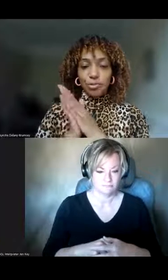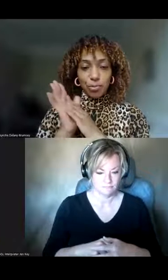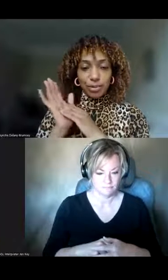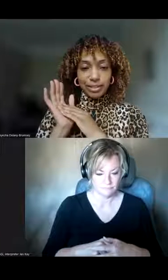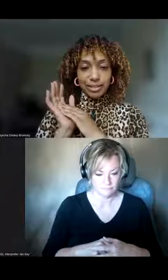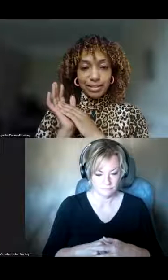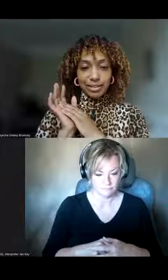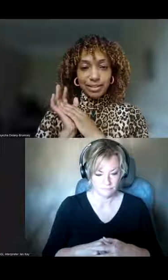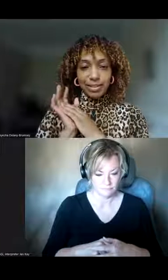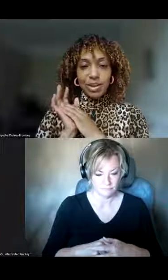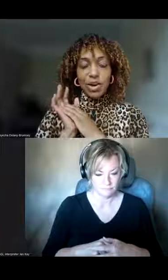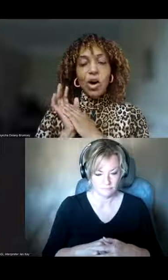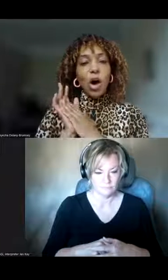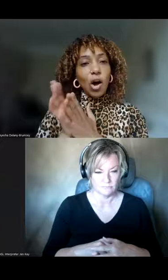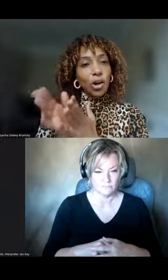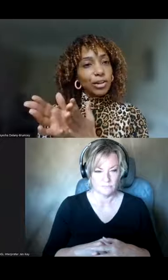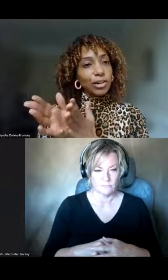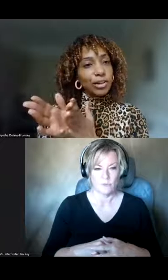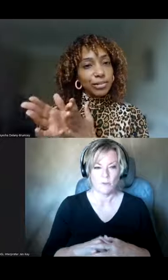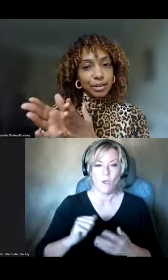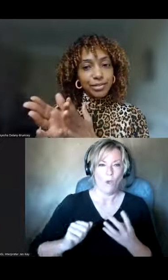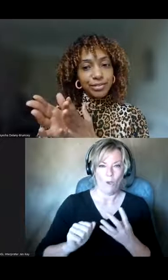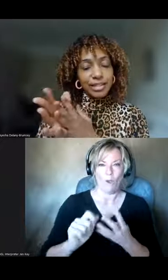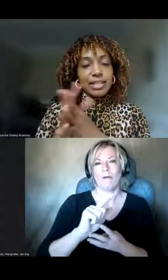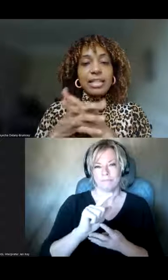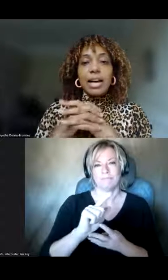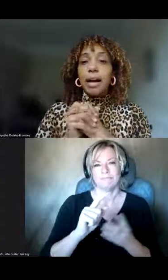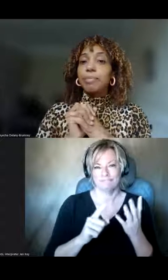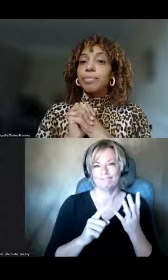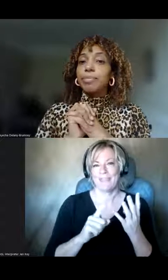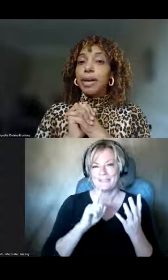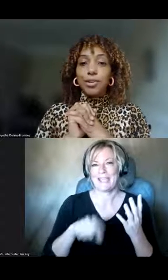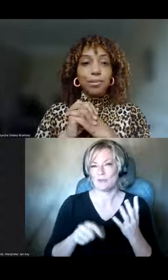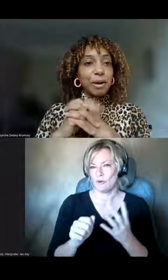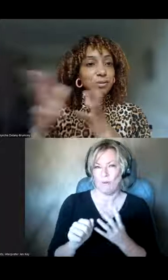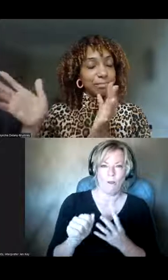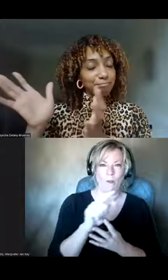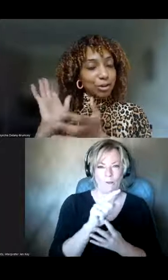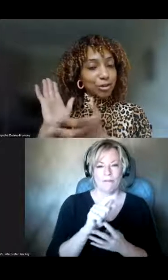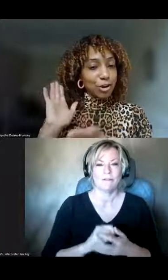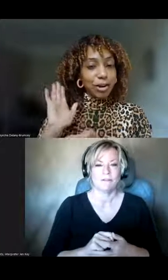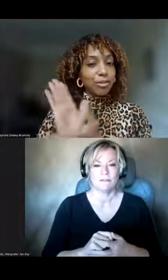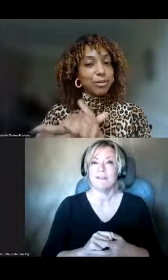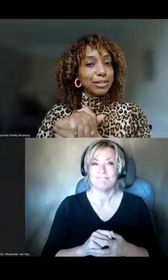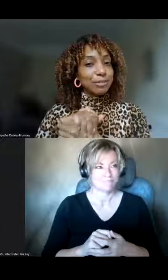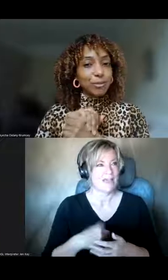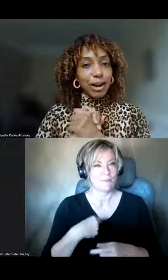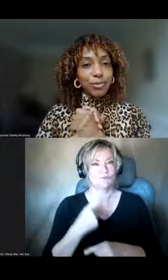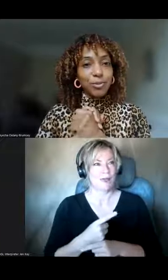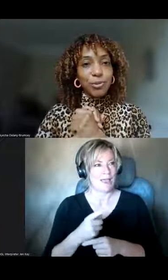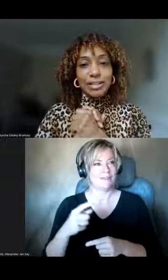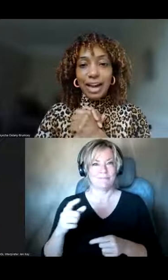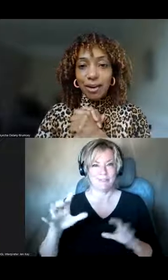drum roll please, all of the above. And so I was right. This is a strong crowd. The wisdom of